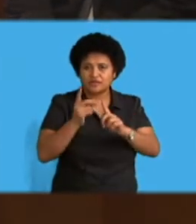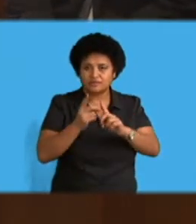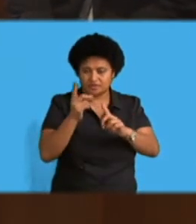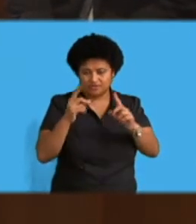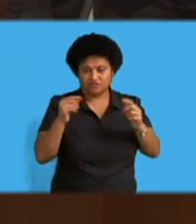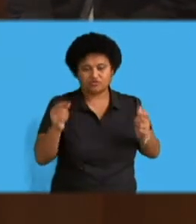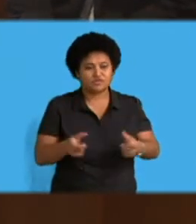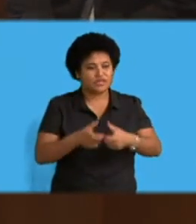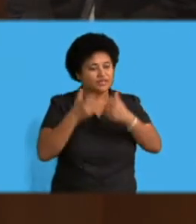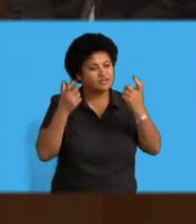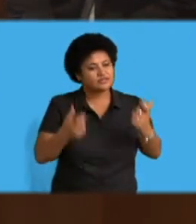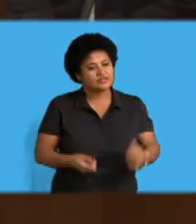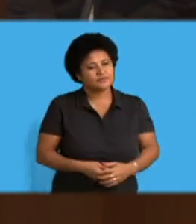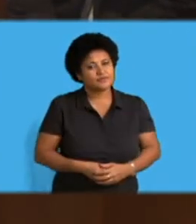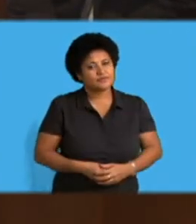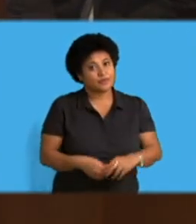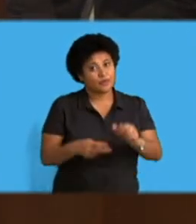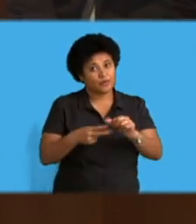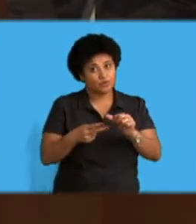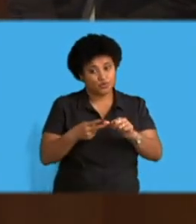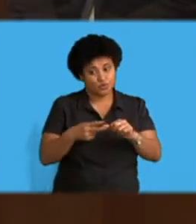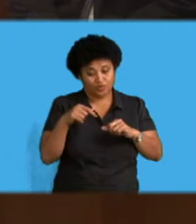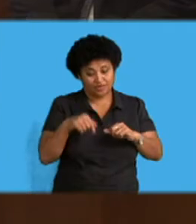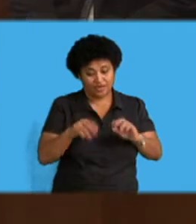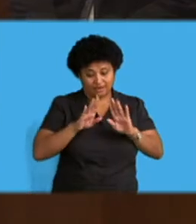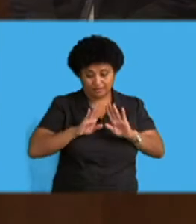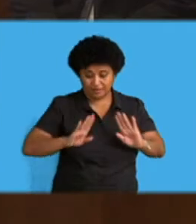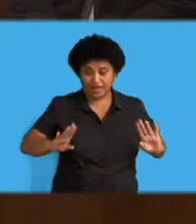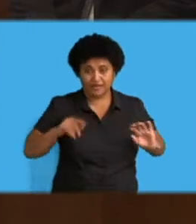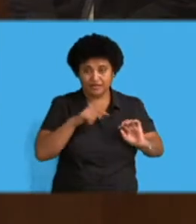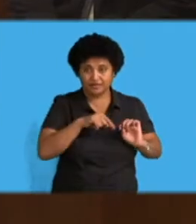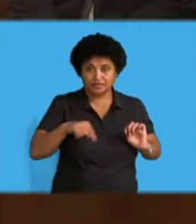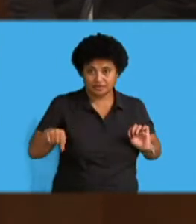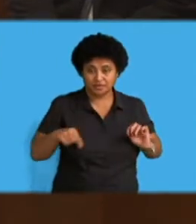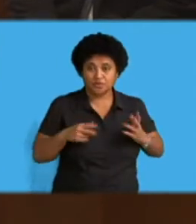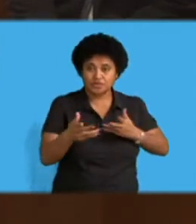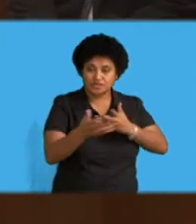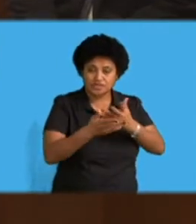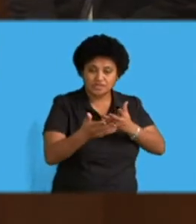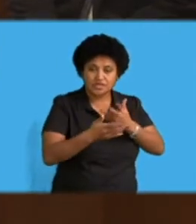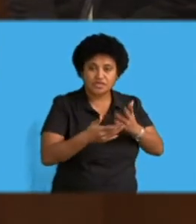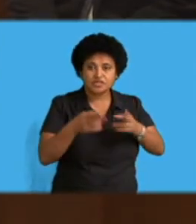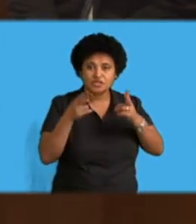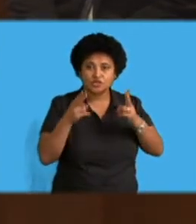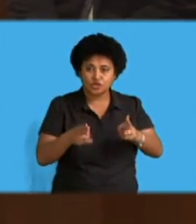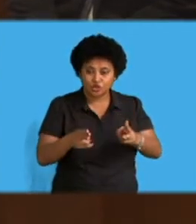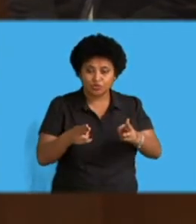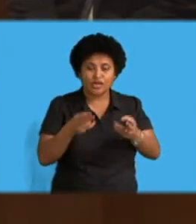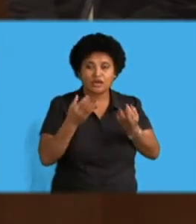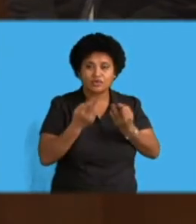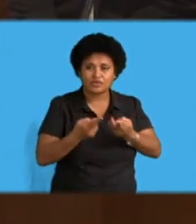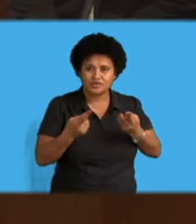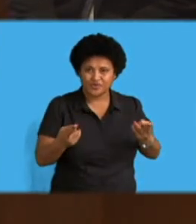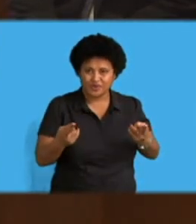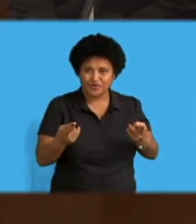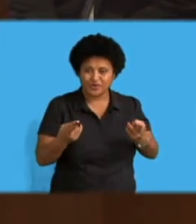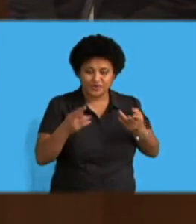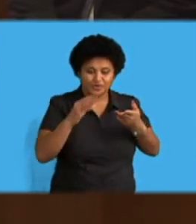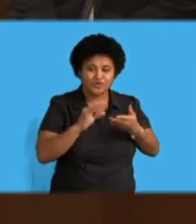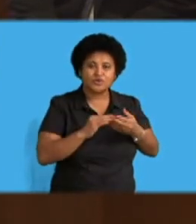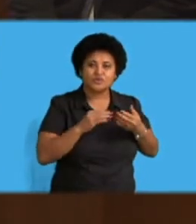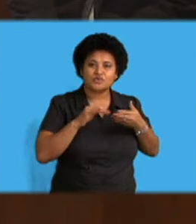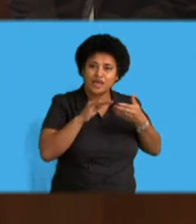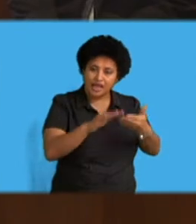global market. We also emphasized that investment in human capital by way of access to education through programs such as free